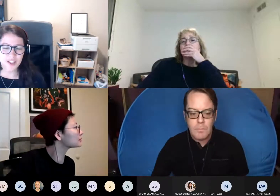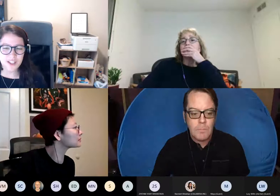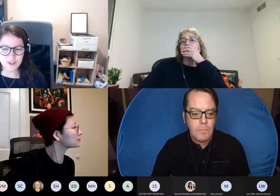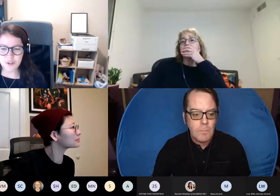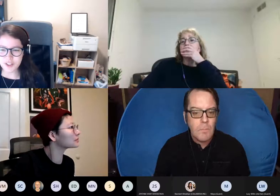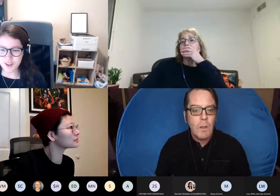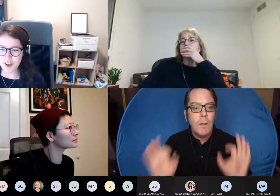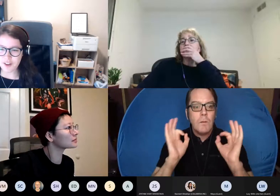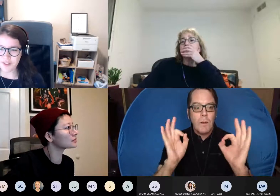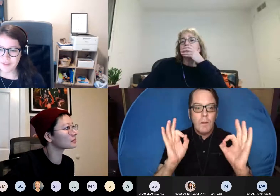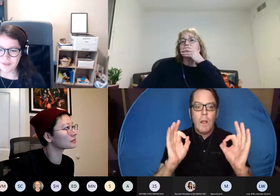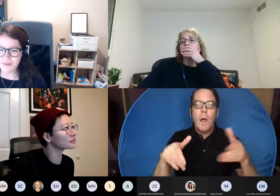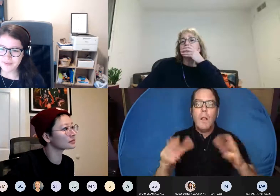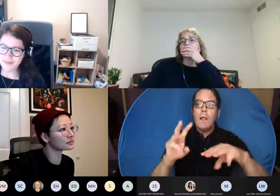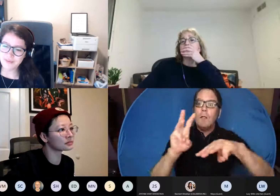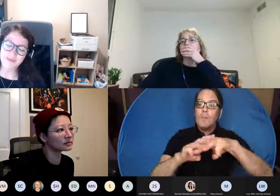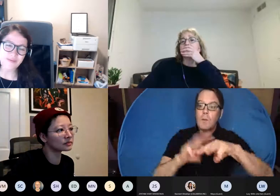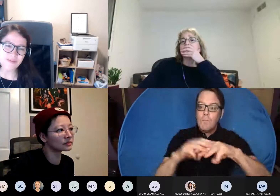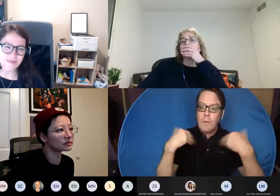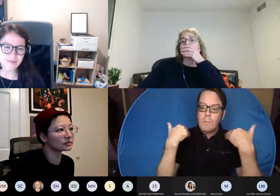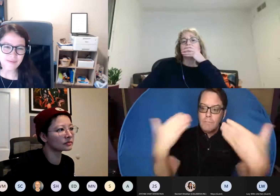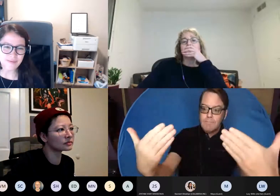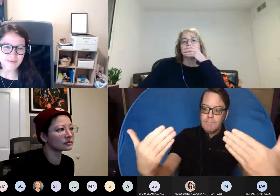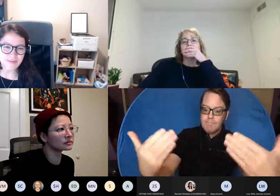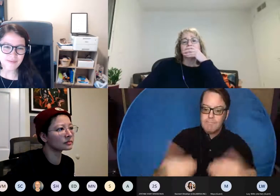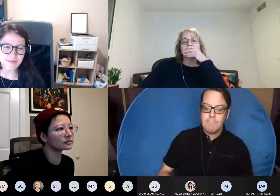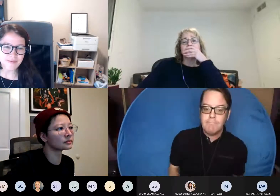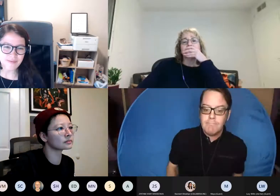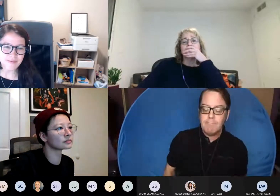Great, so I guess I'll let Sophie start off.